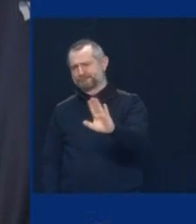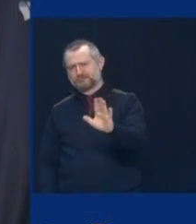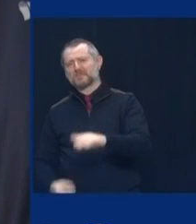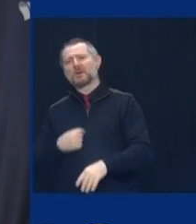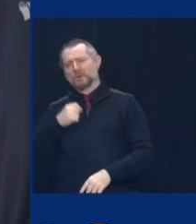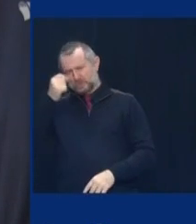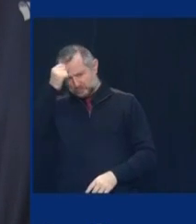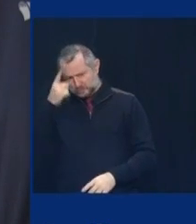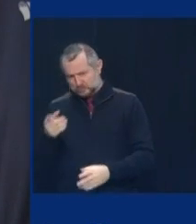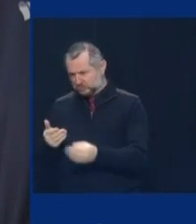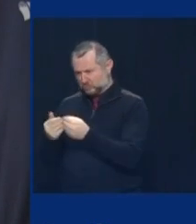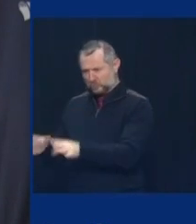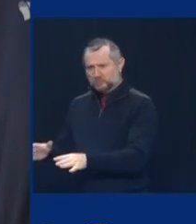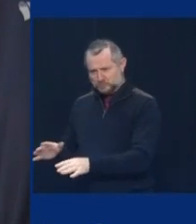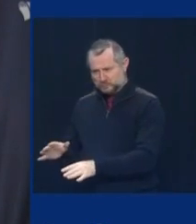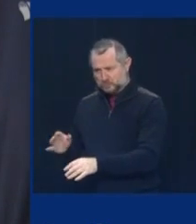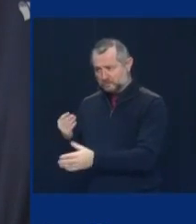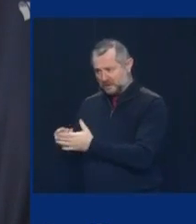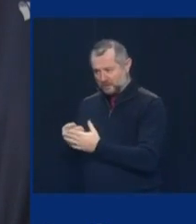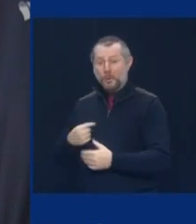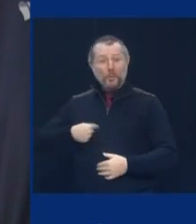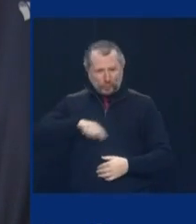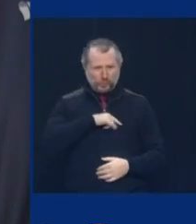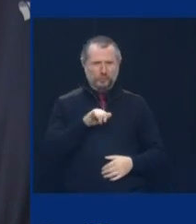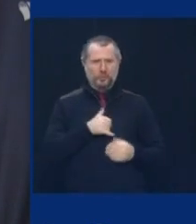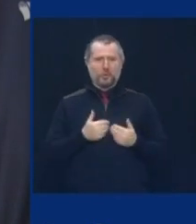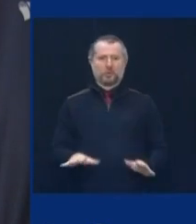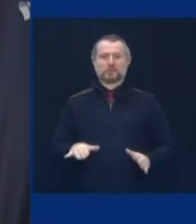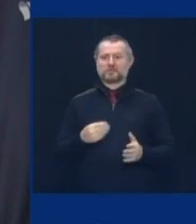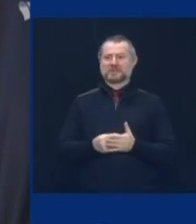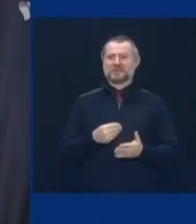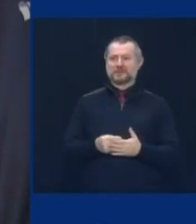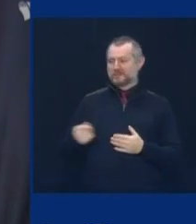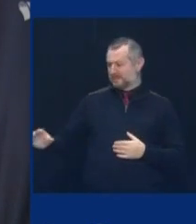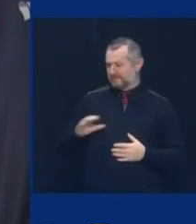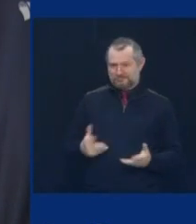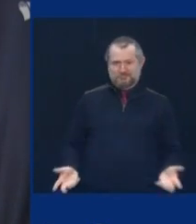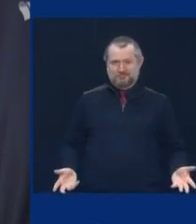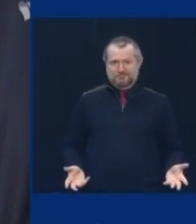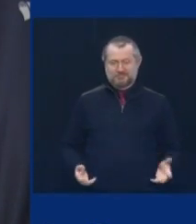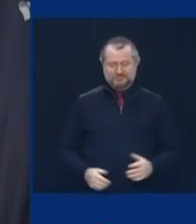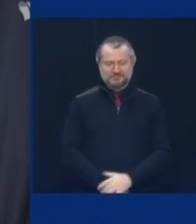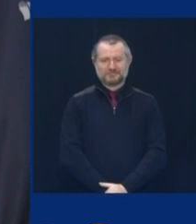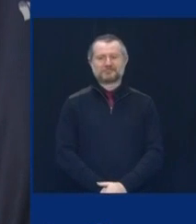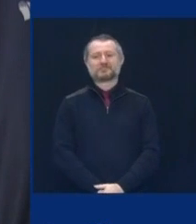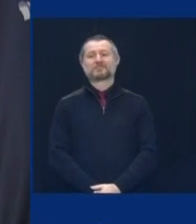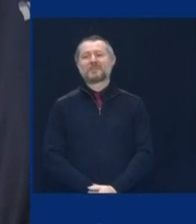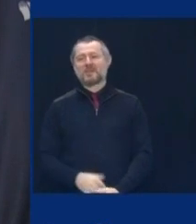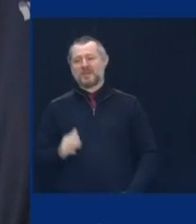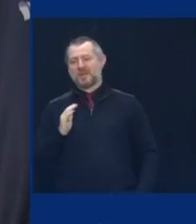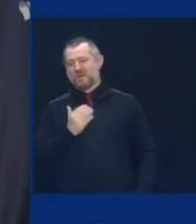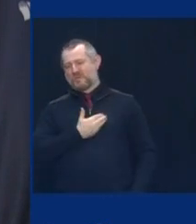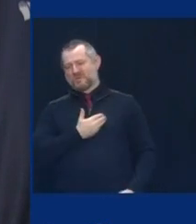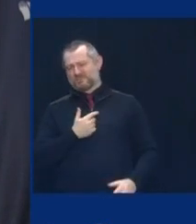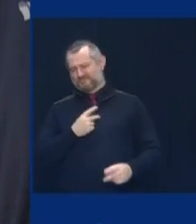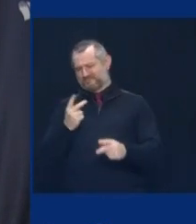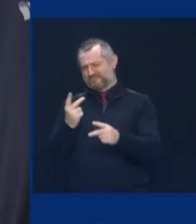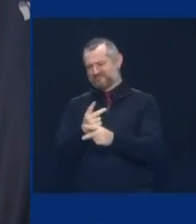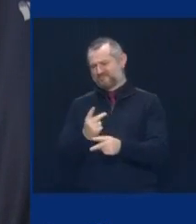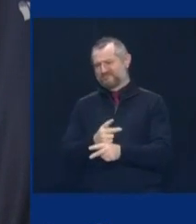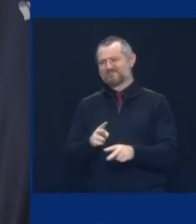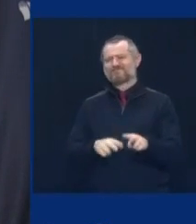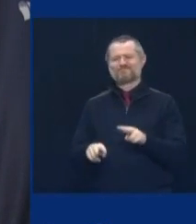business loses, we lose a percentage of that dollar. So our calibration is as much